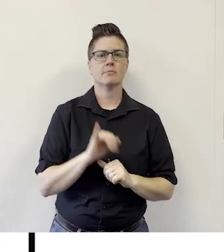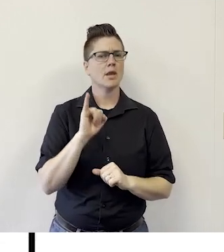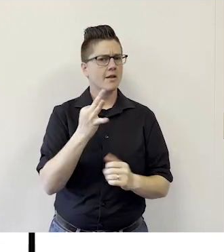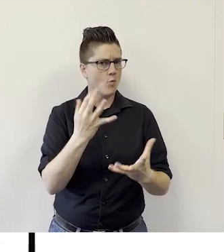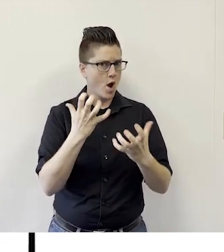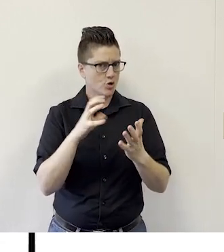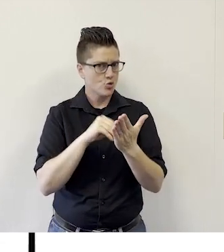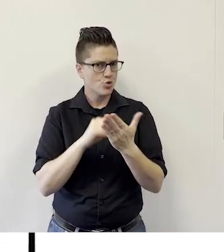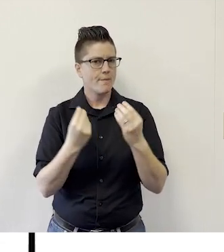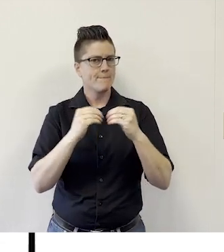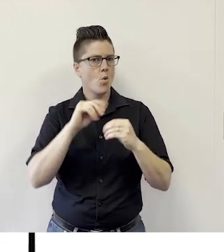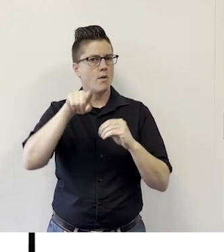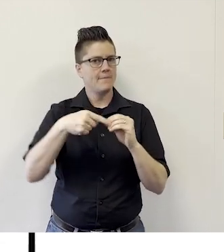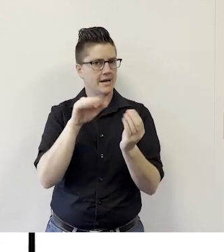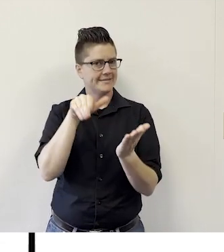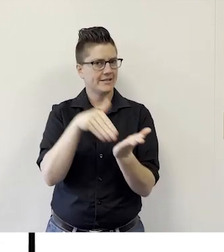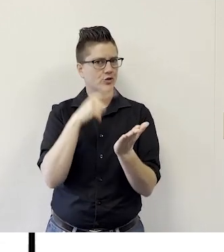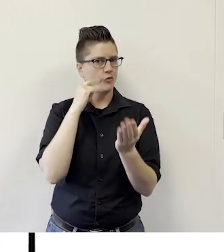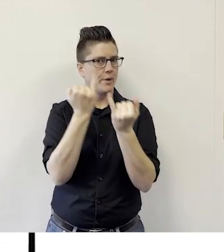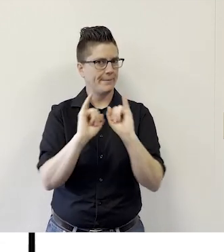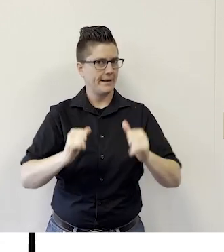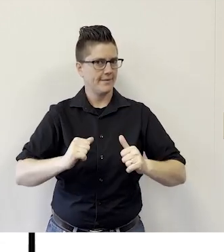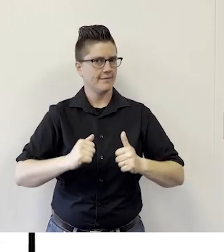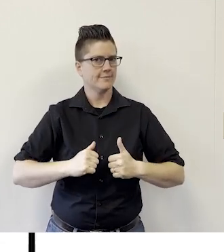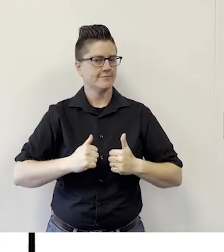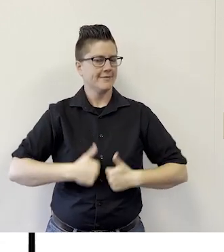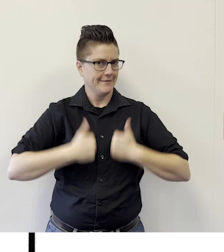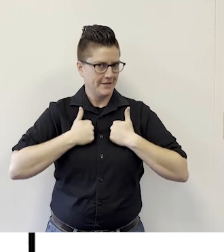activities. To learn more about a Center for